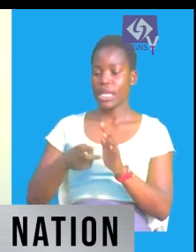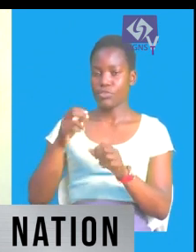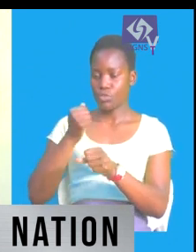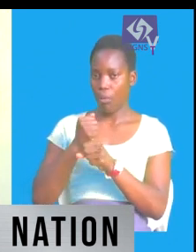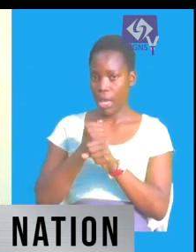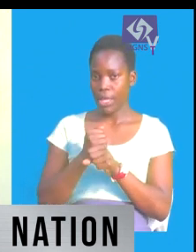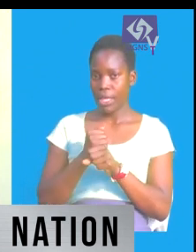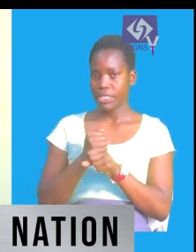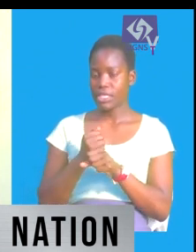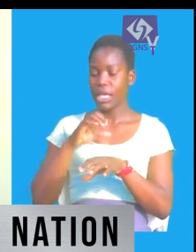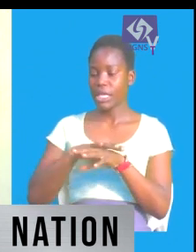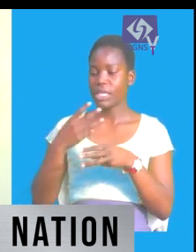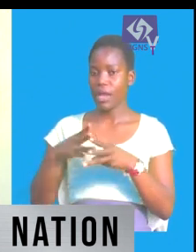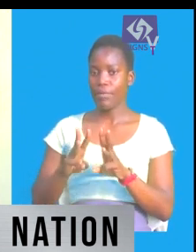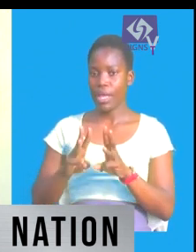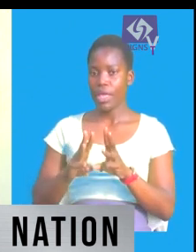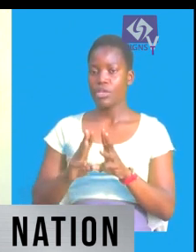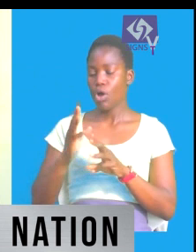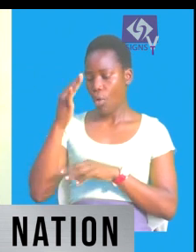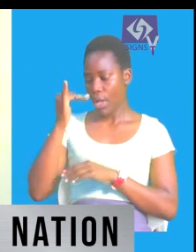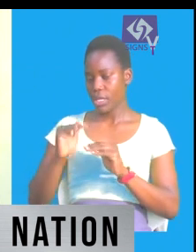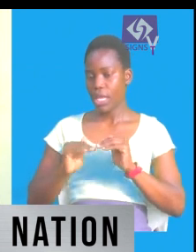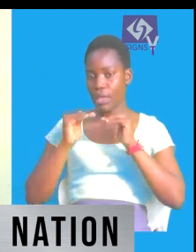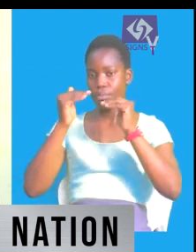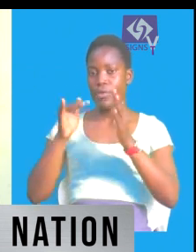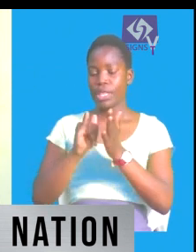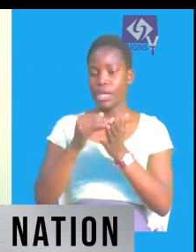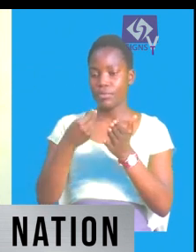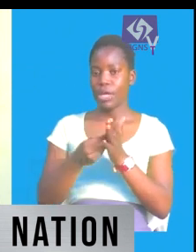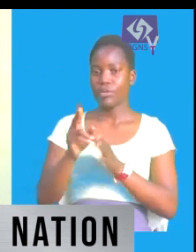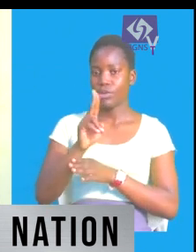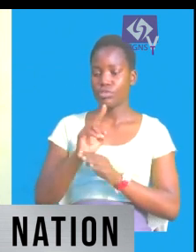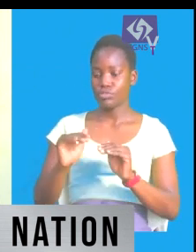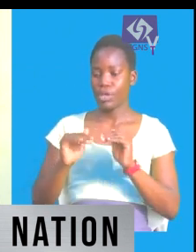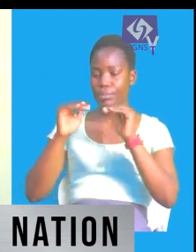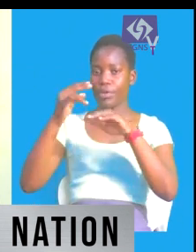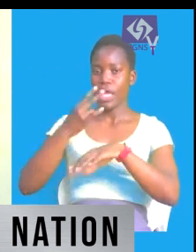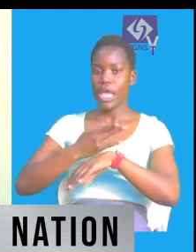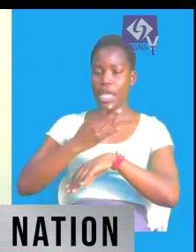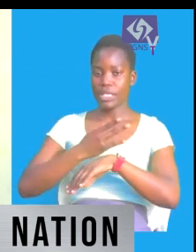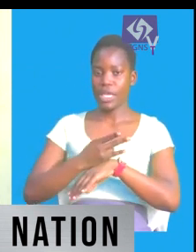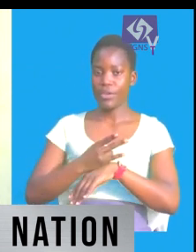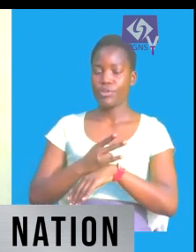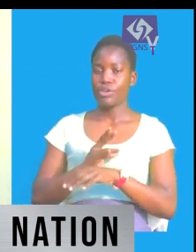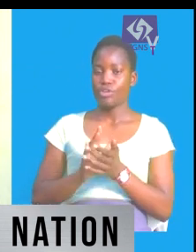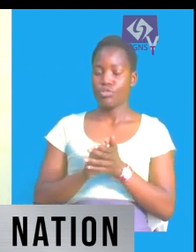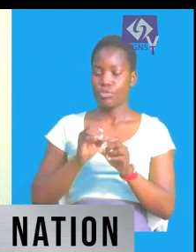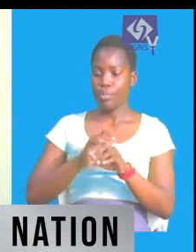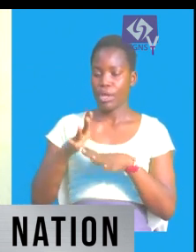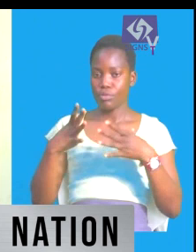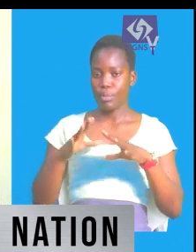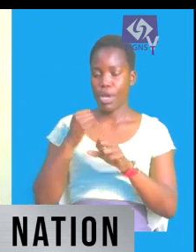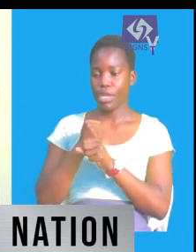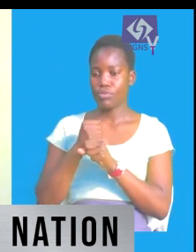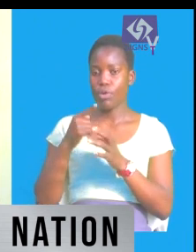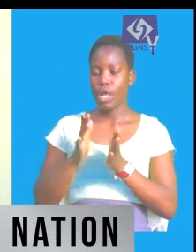to pay people. Why don't they improve? Hiyo pesa ingetumiwa kuimprove your NHIF to reach the people. They do public whatever